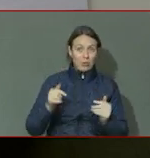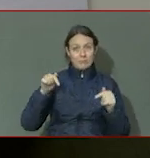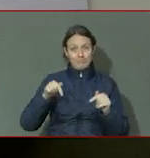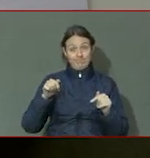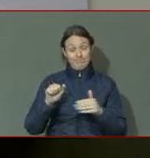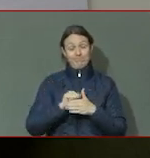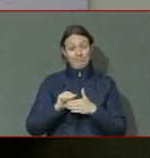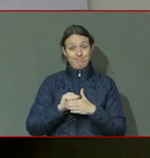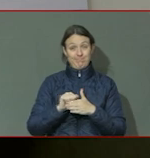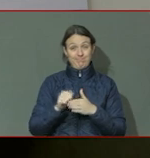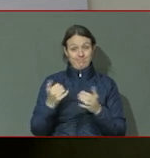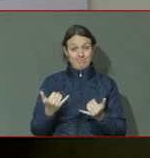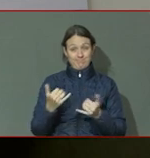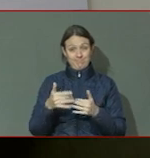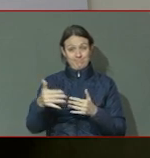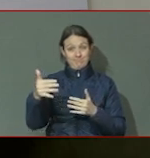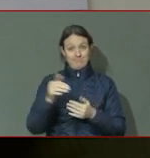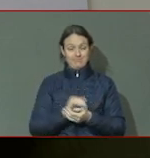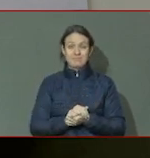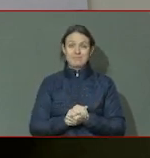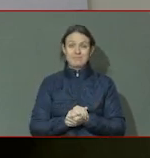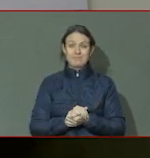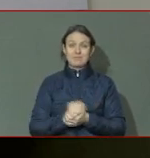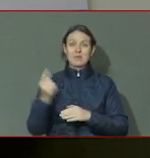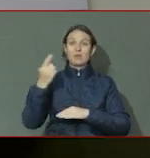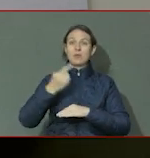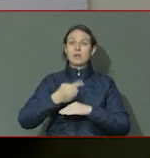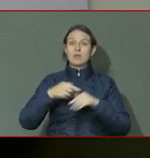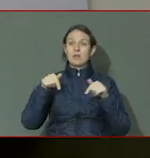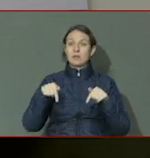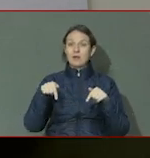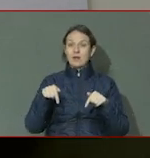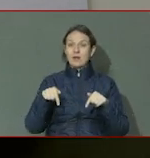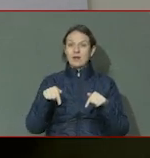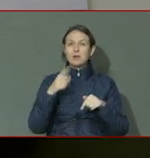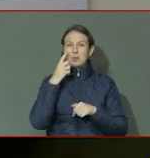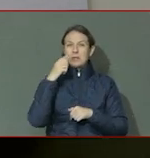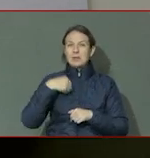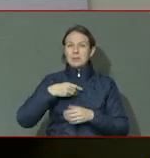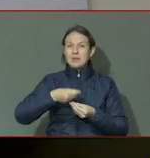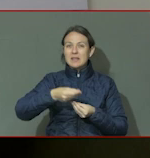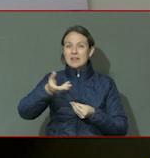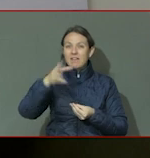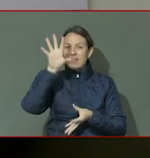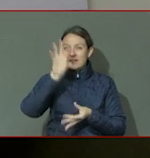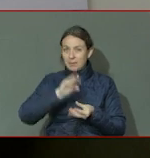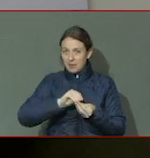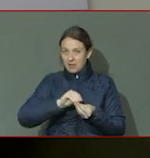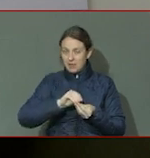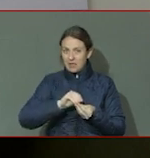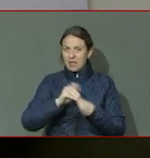paper. Okay, now for today's lesson, you will see I made you a summary. You don't have to write these